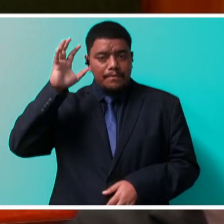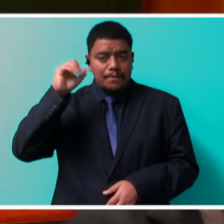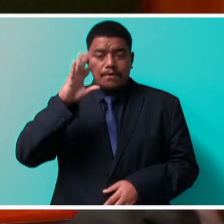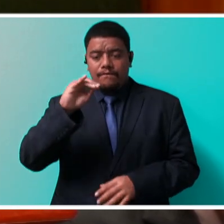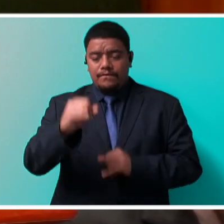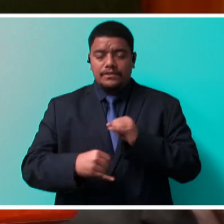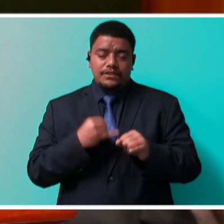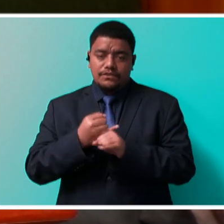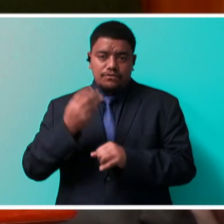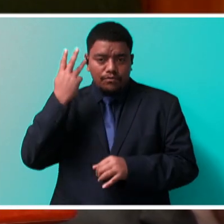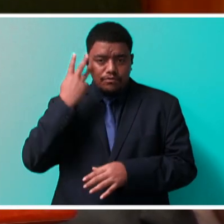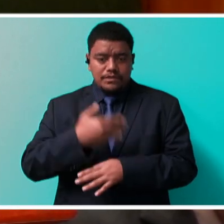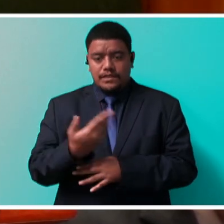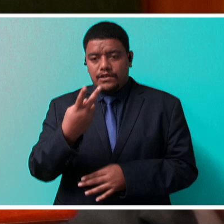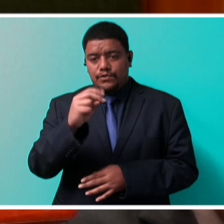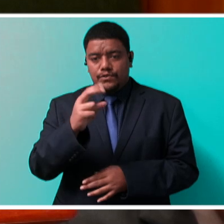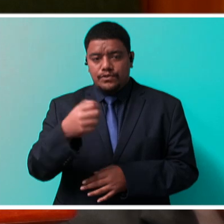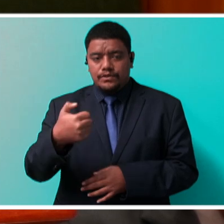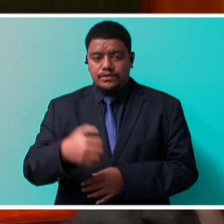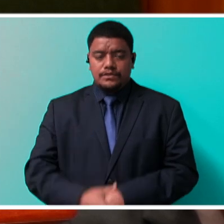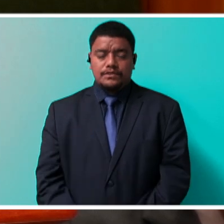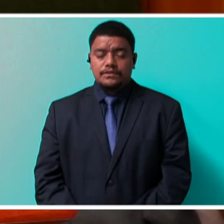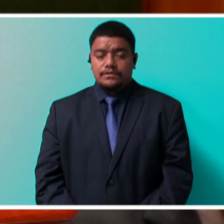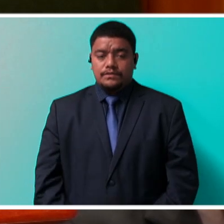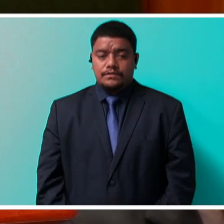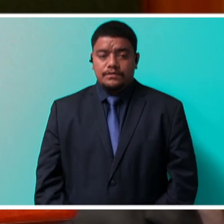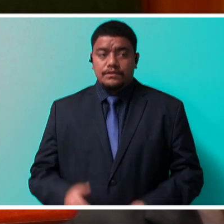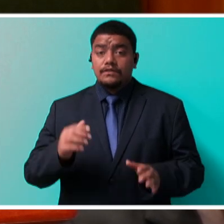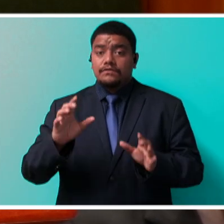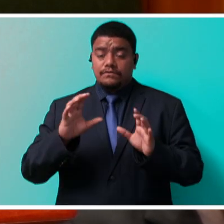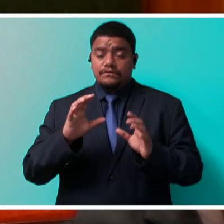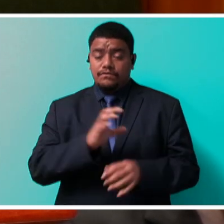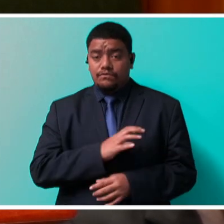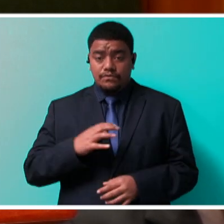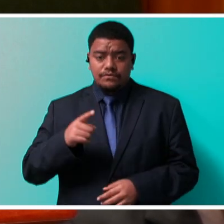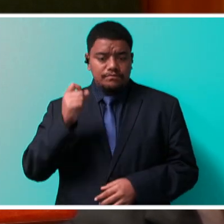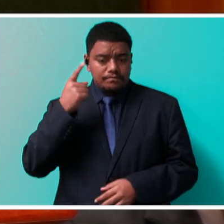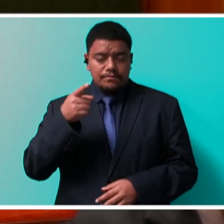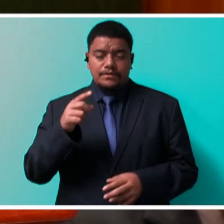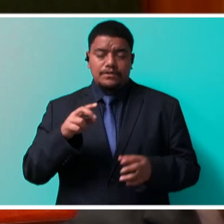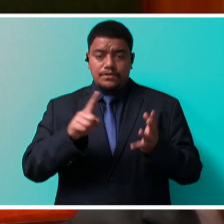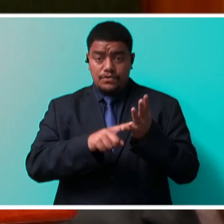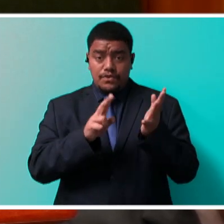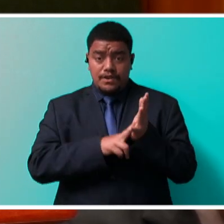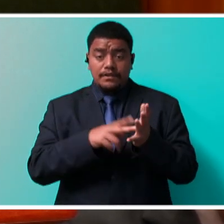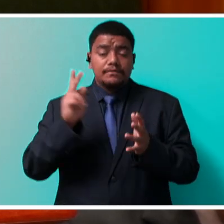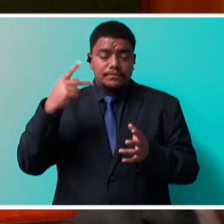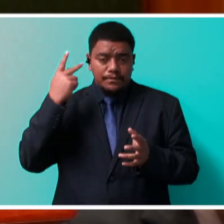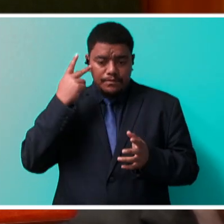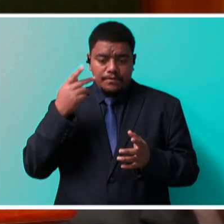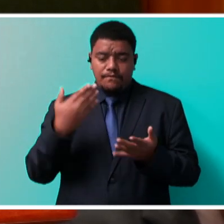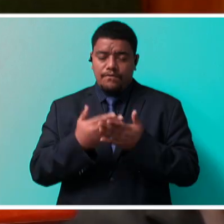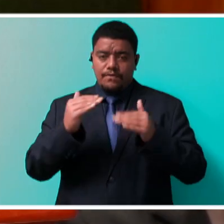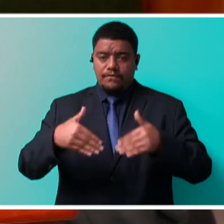International Women's Day 2026. The Commission on the Status of Women remains the United Nations principal platform for